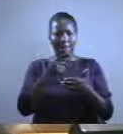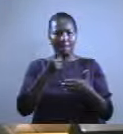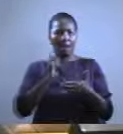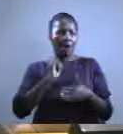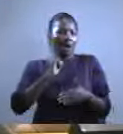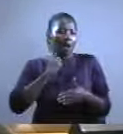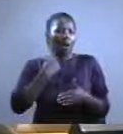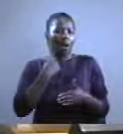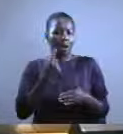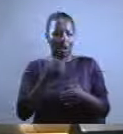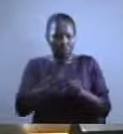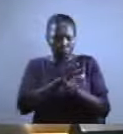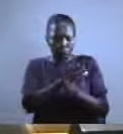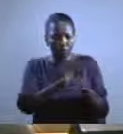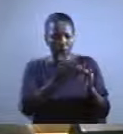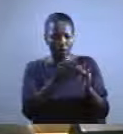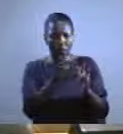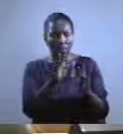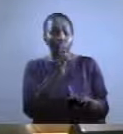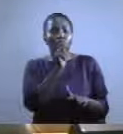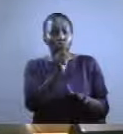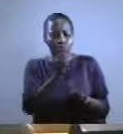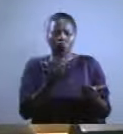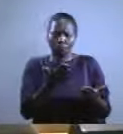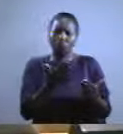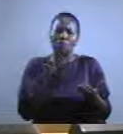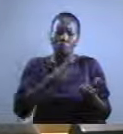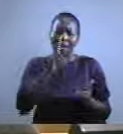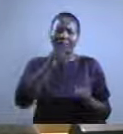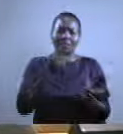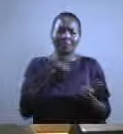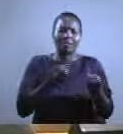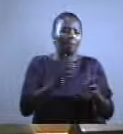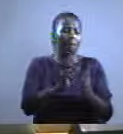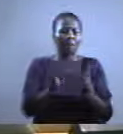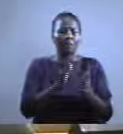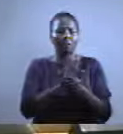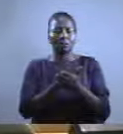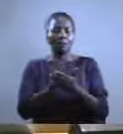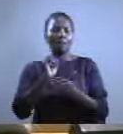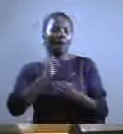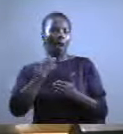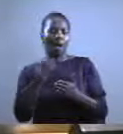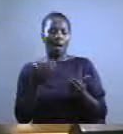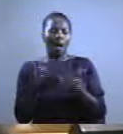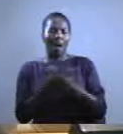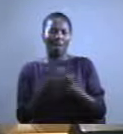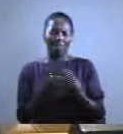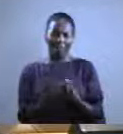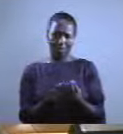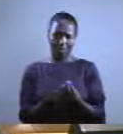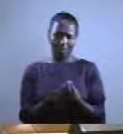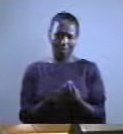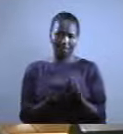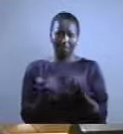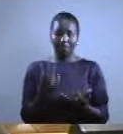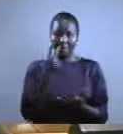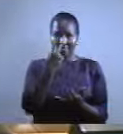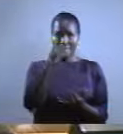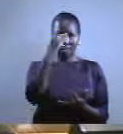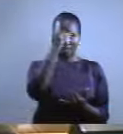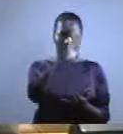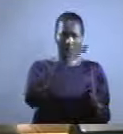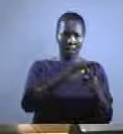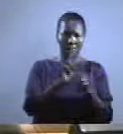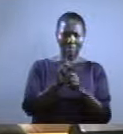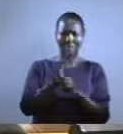often infiltrate and exploit genuine grievances. This gives an impression that the police and the intelligence services are